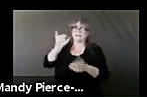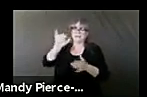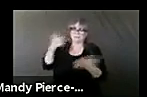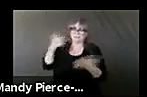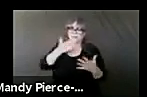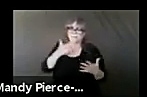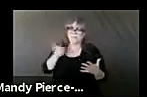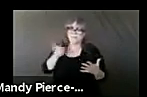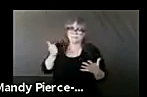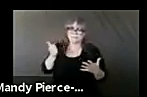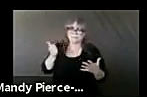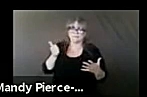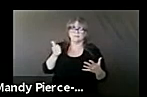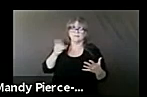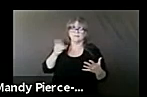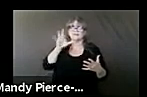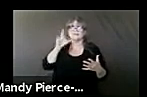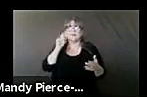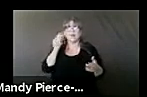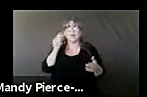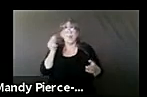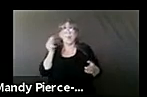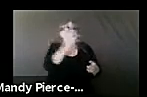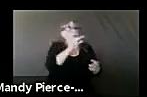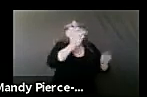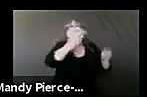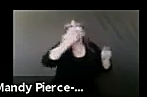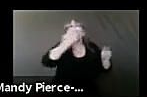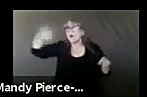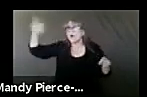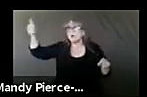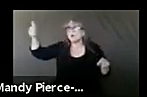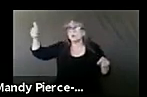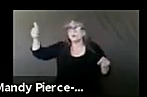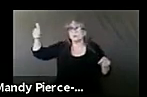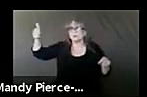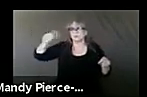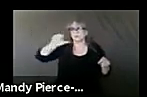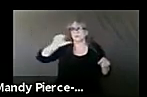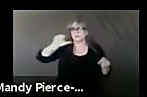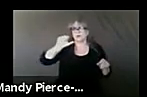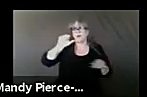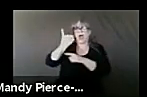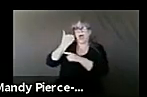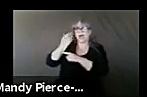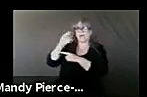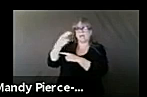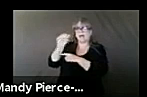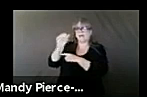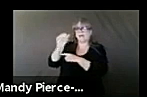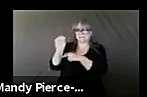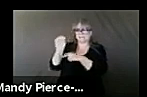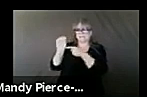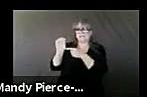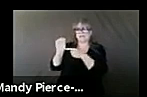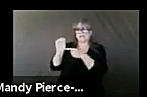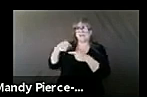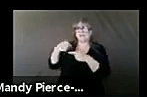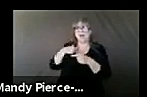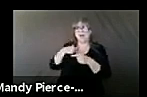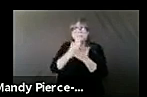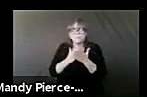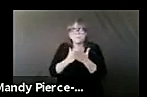With the IHME model in particular, we are aware of some limitations and some assumptions that are different